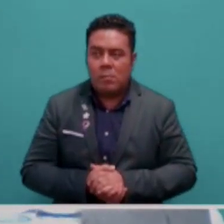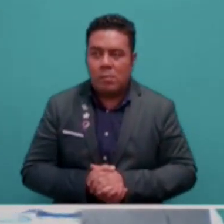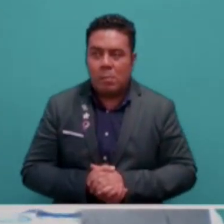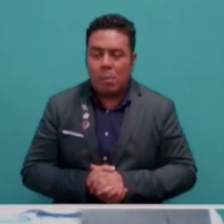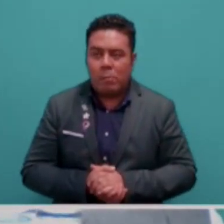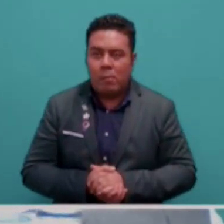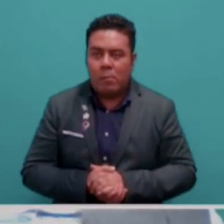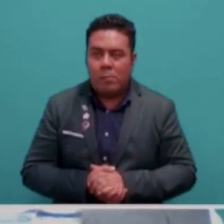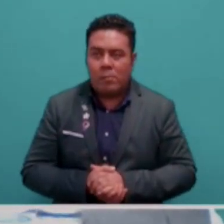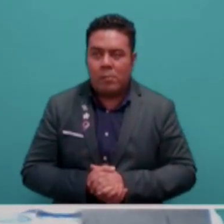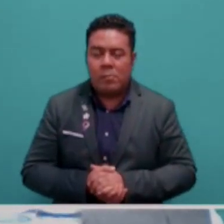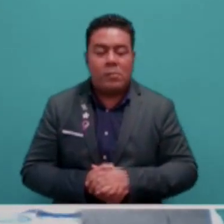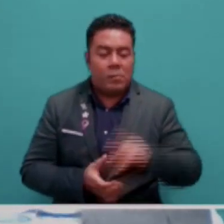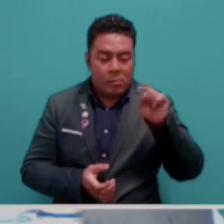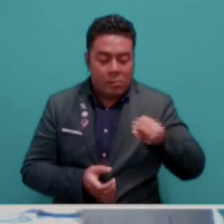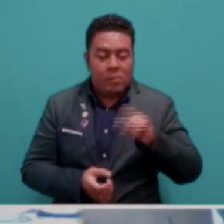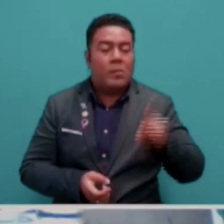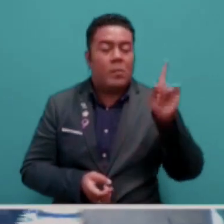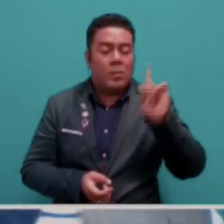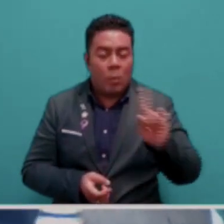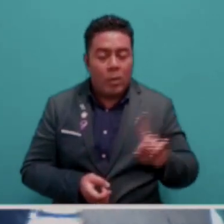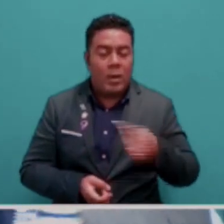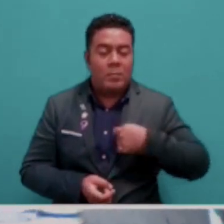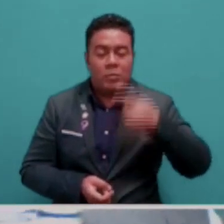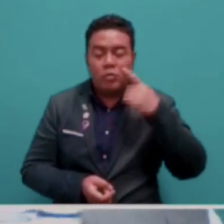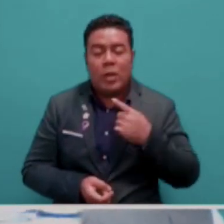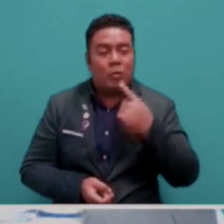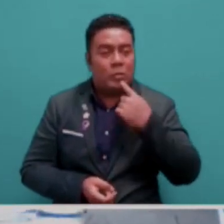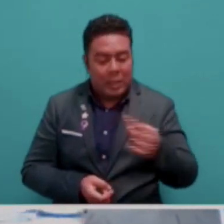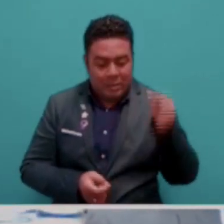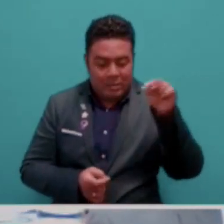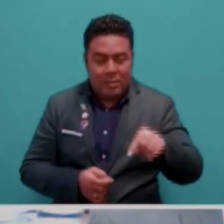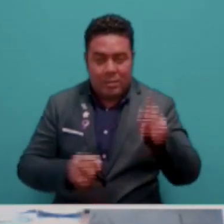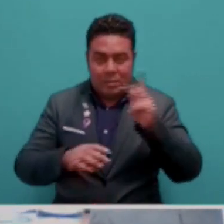This is what I'm trying to say, Mr. Speaker, sir.